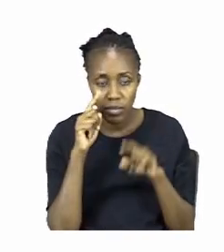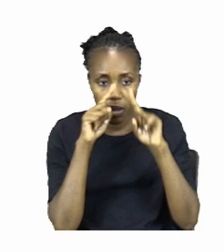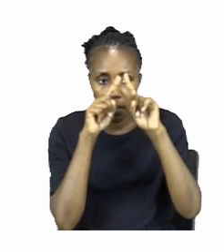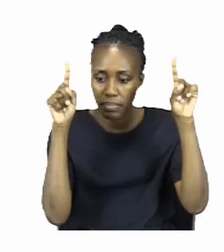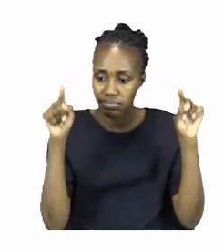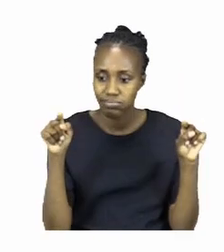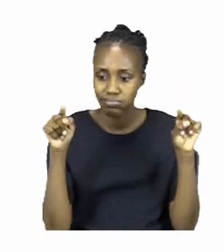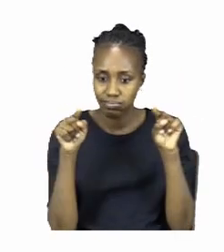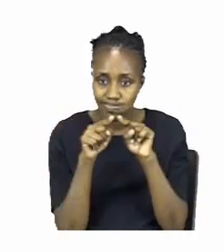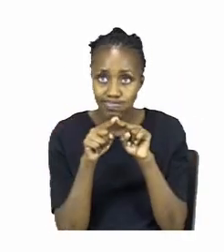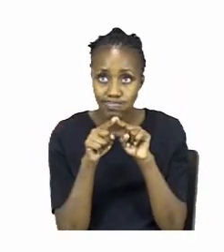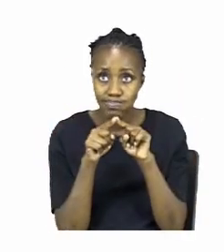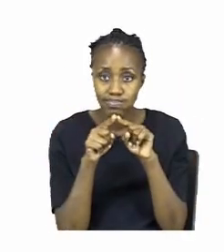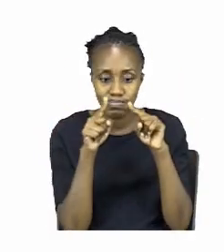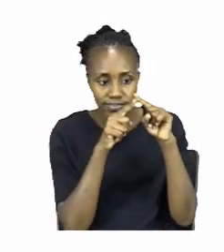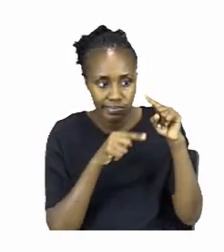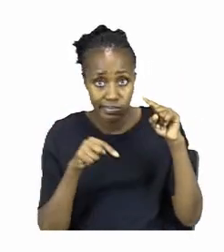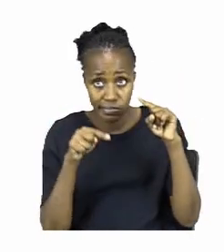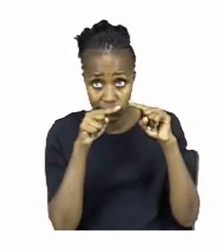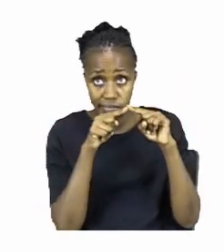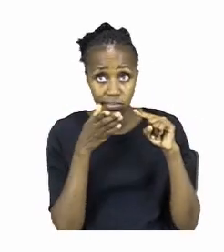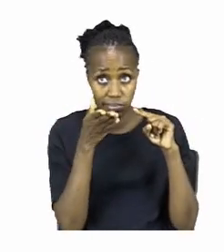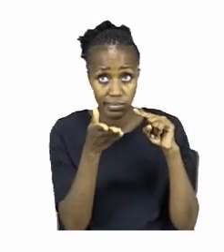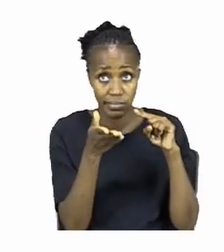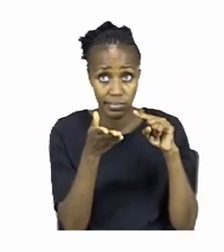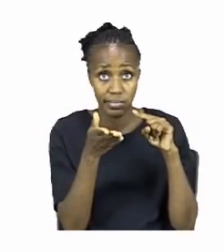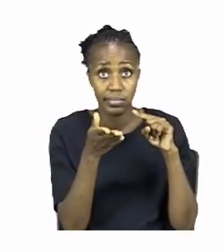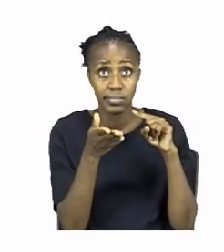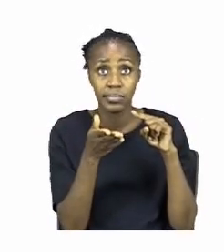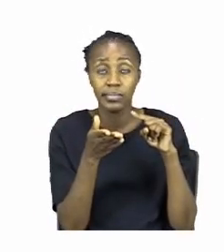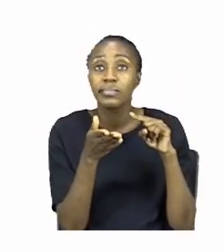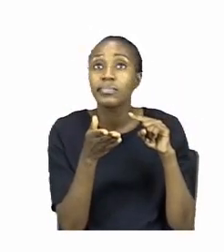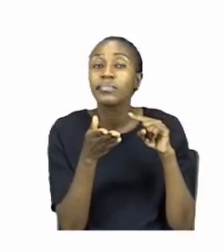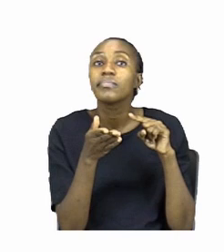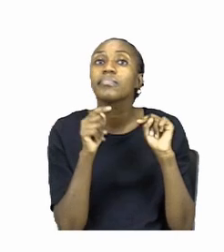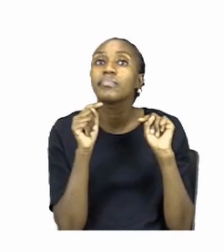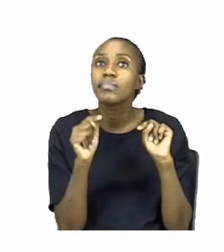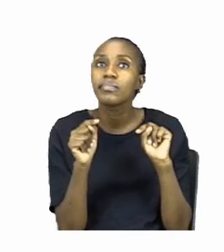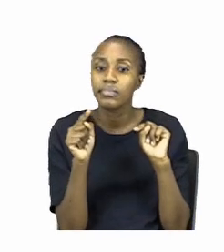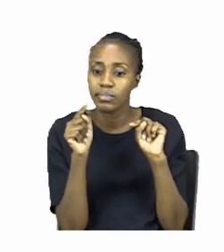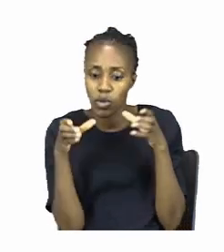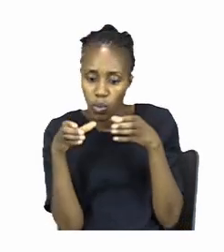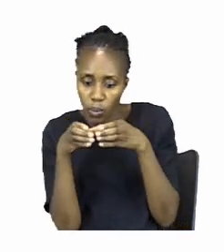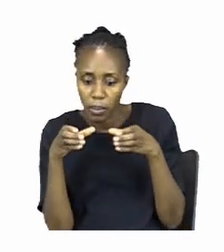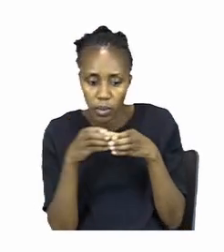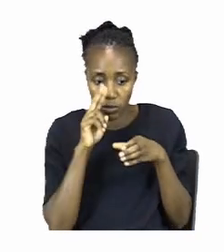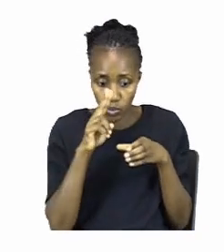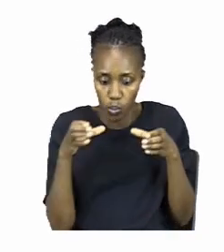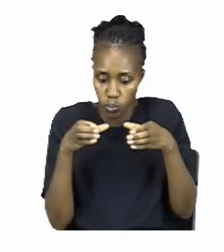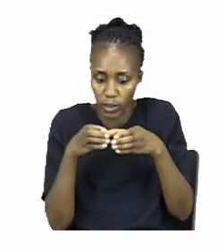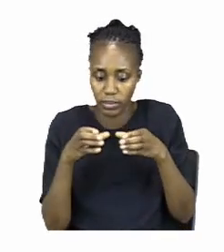block, there you have circles. And there, these circles are grouped into